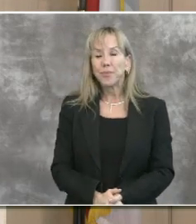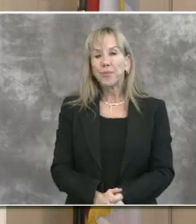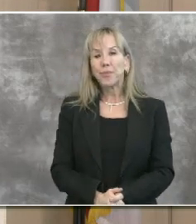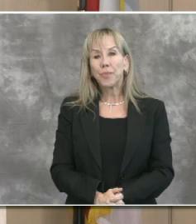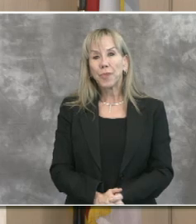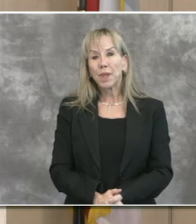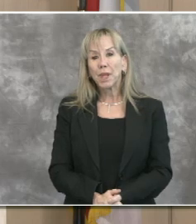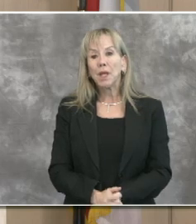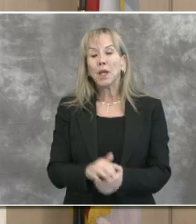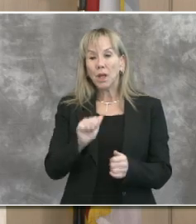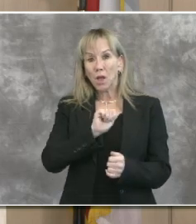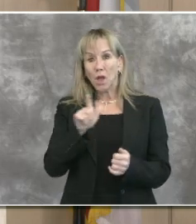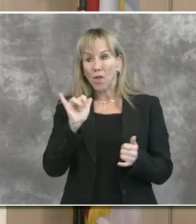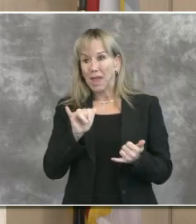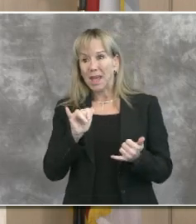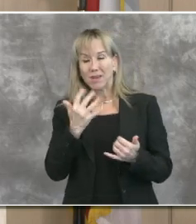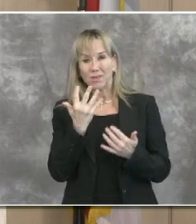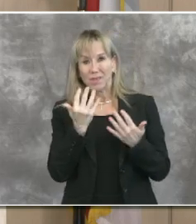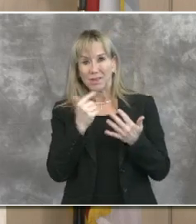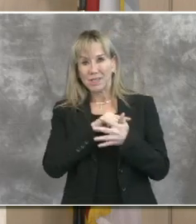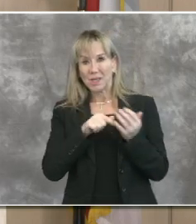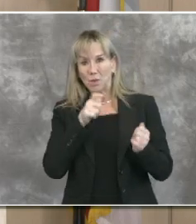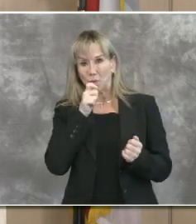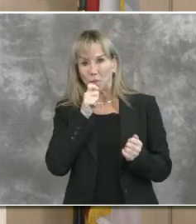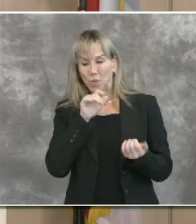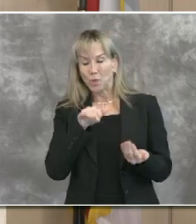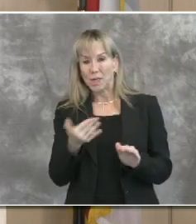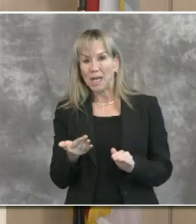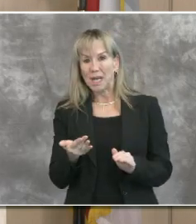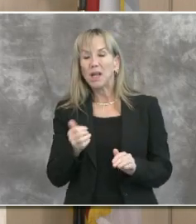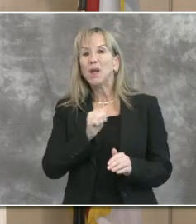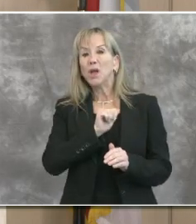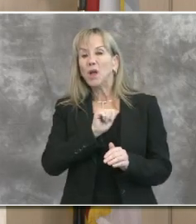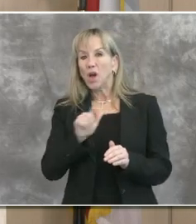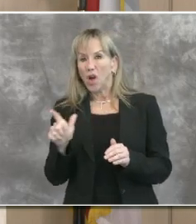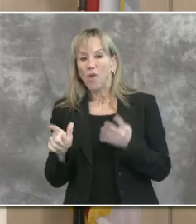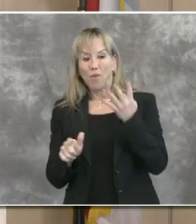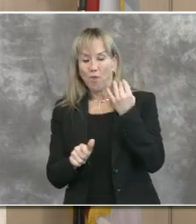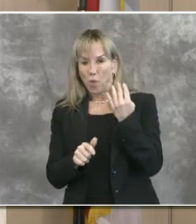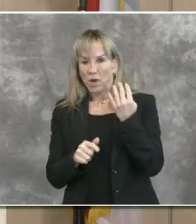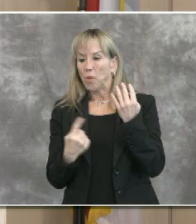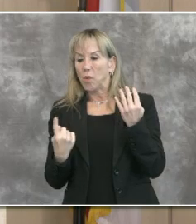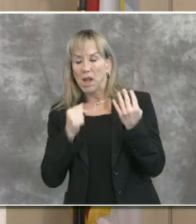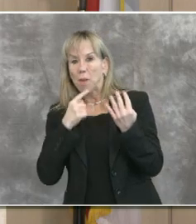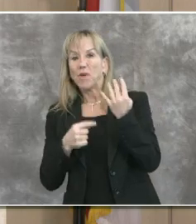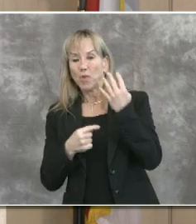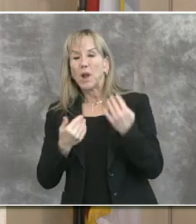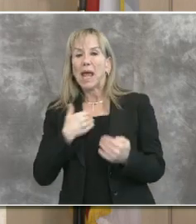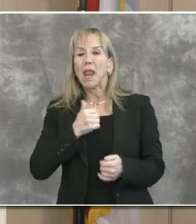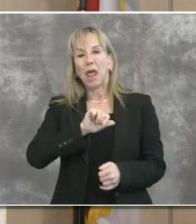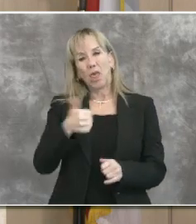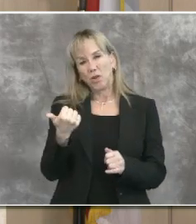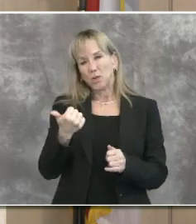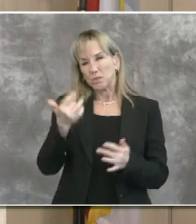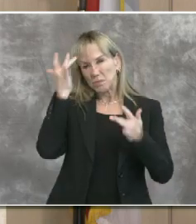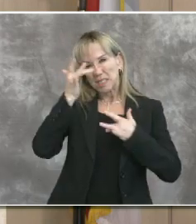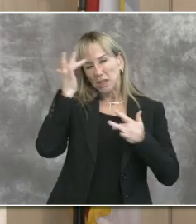the deaths that we are reporting today had underlying medical conditions. Now, of